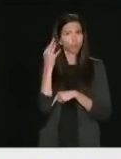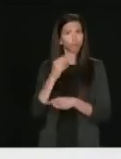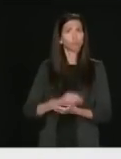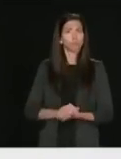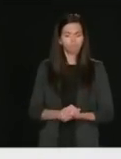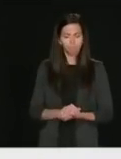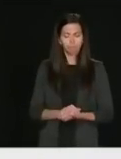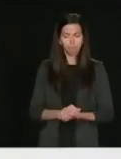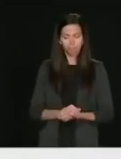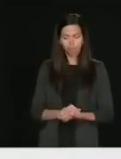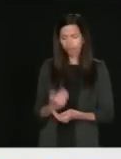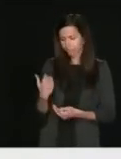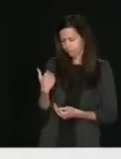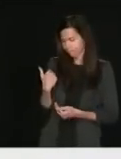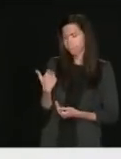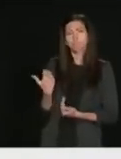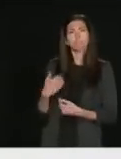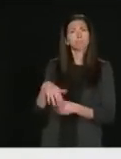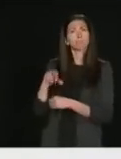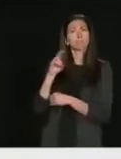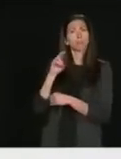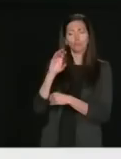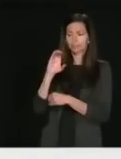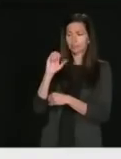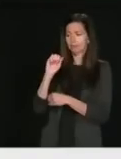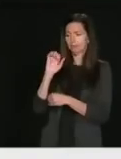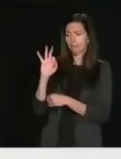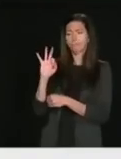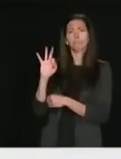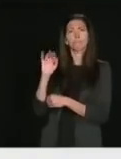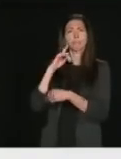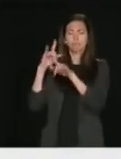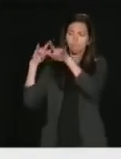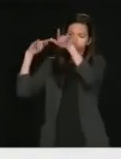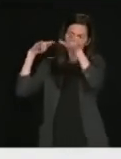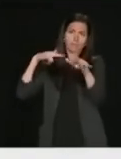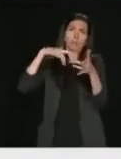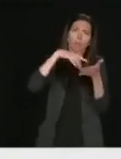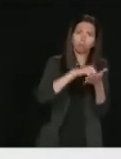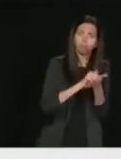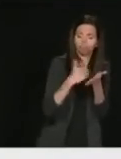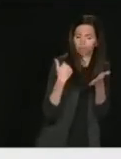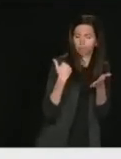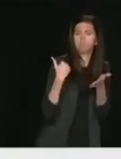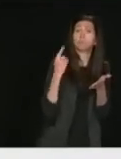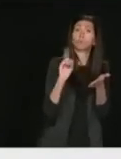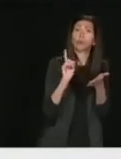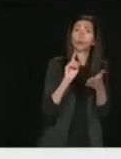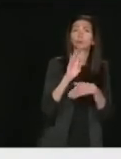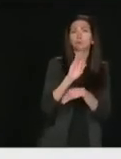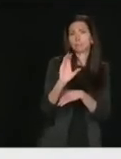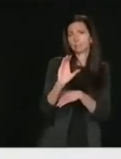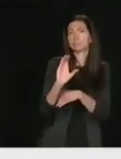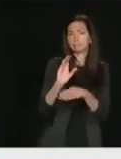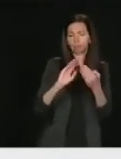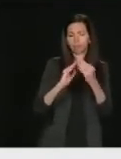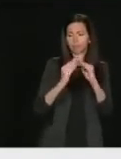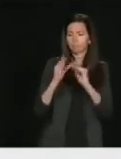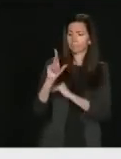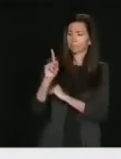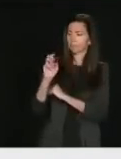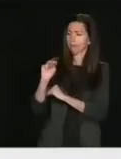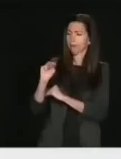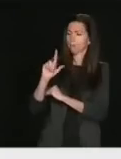RCAF that happened this weekend, Canadians are with all art with the family of Captain Casey